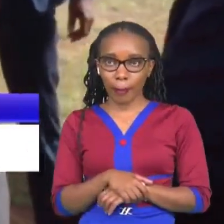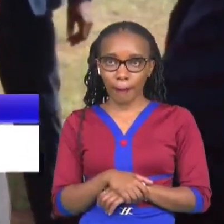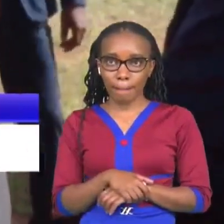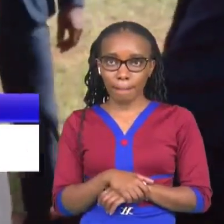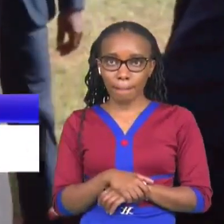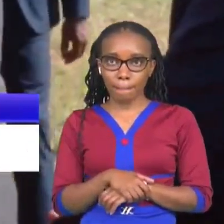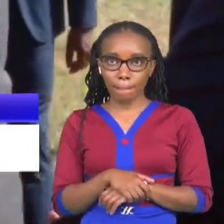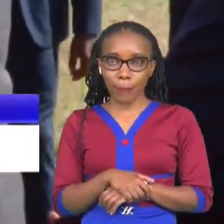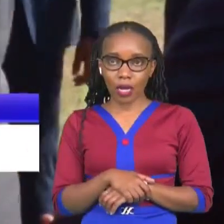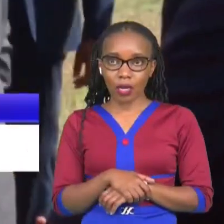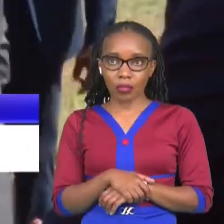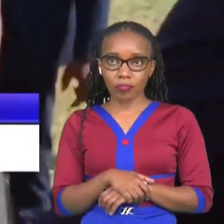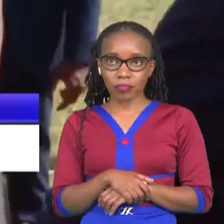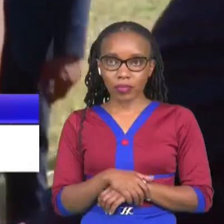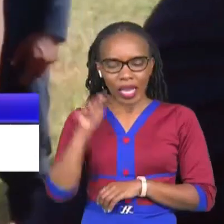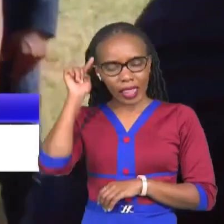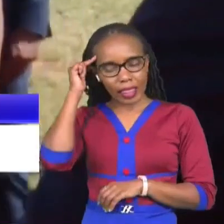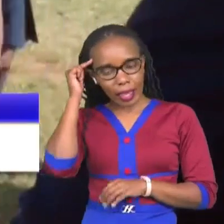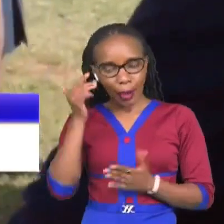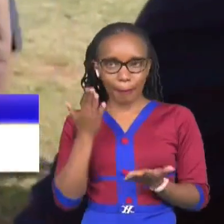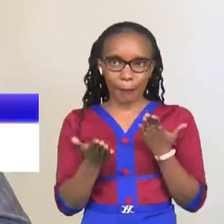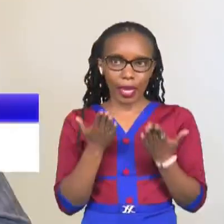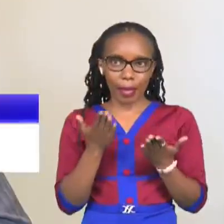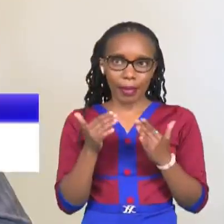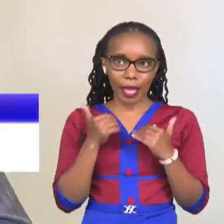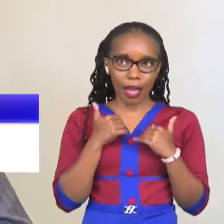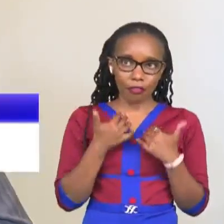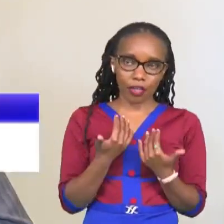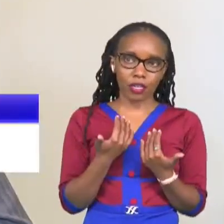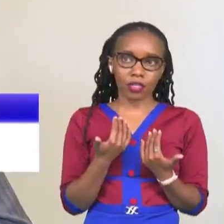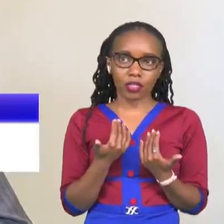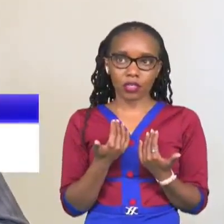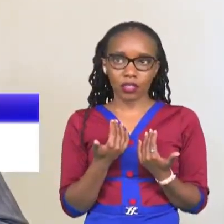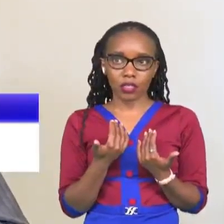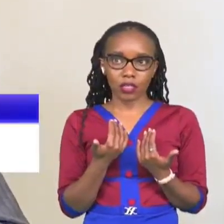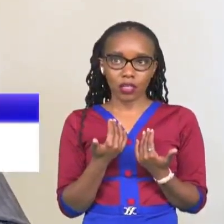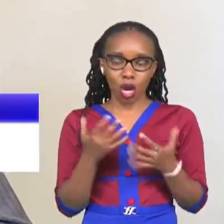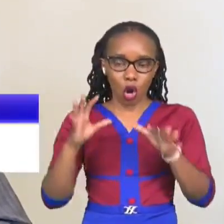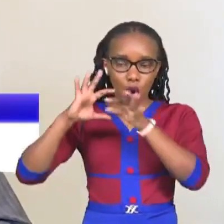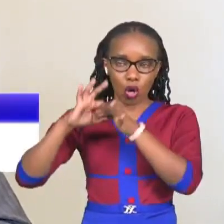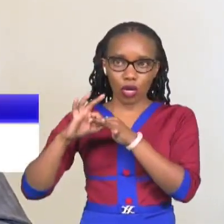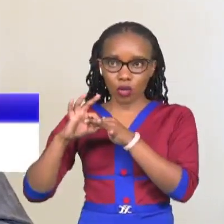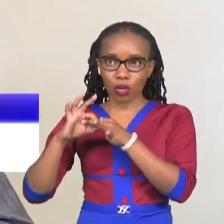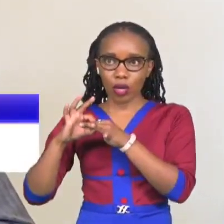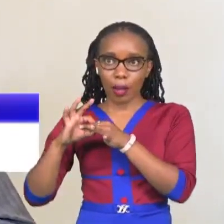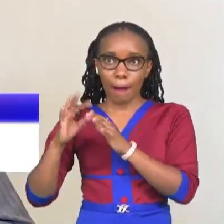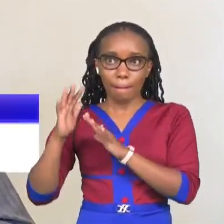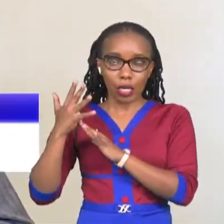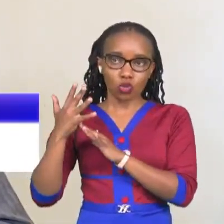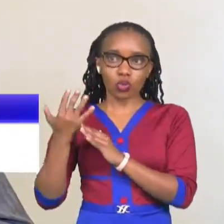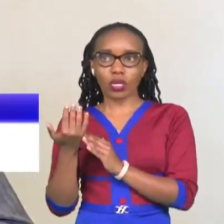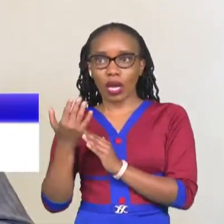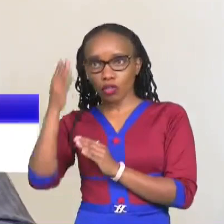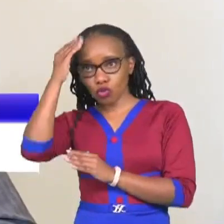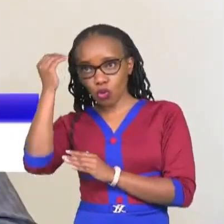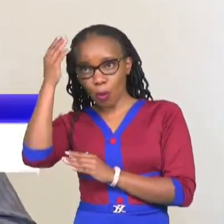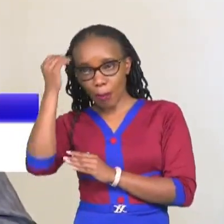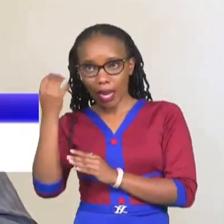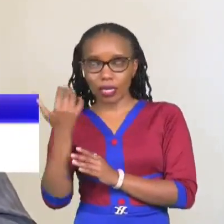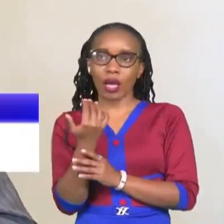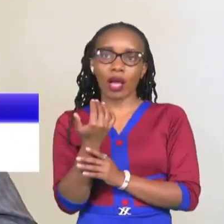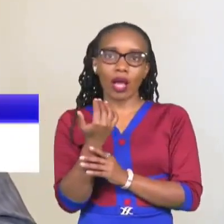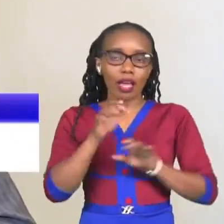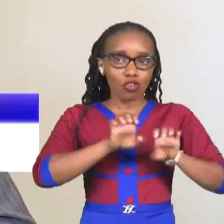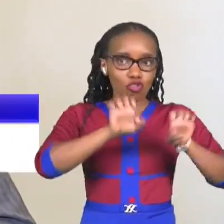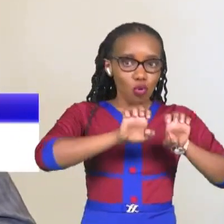there is some thinking here that there is a tripartite connection between Farmajo, Abiy, and Afwerki.